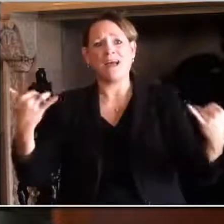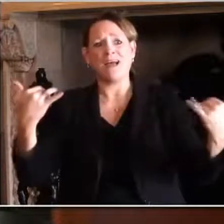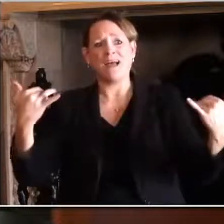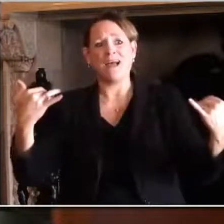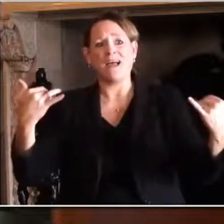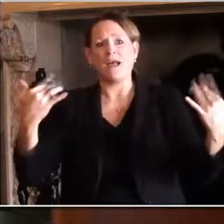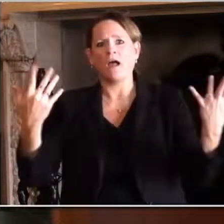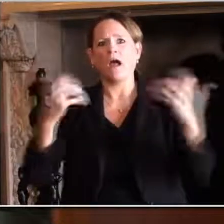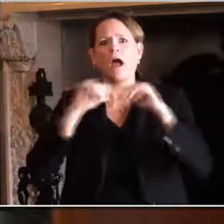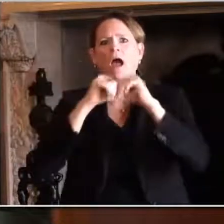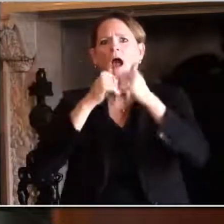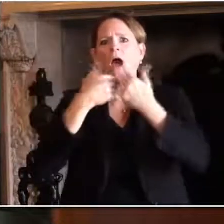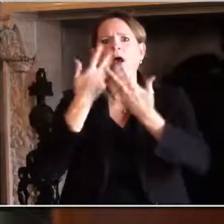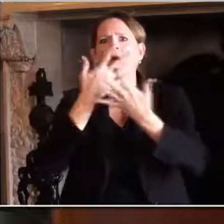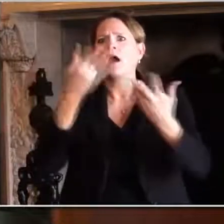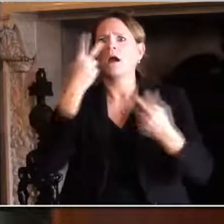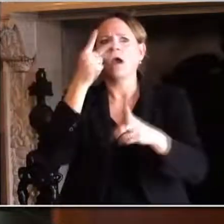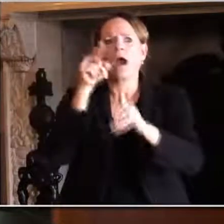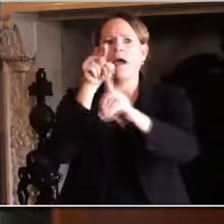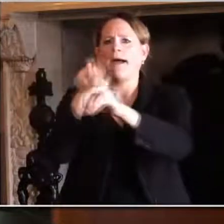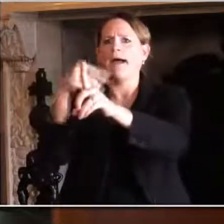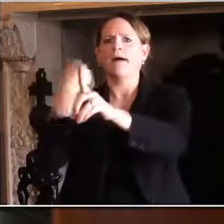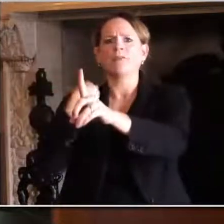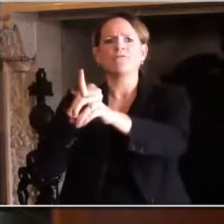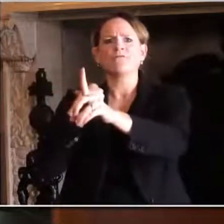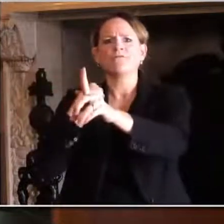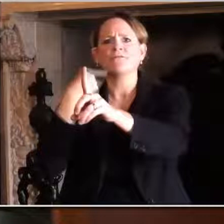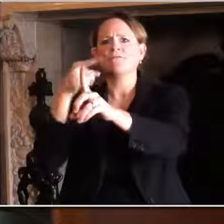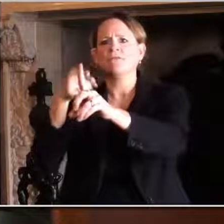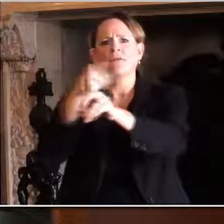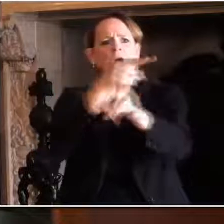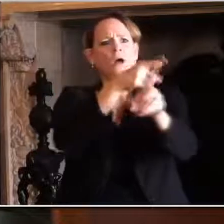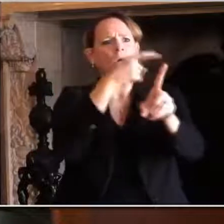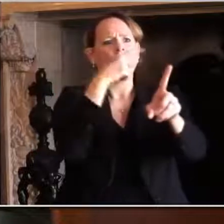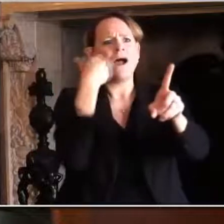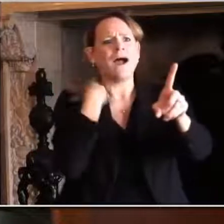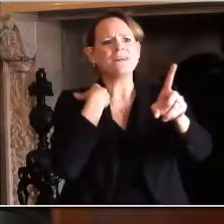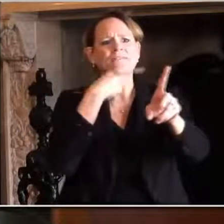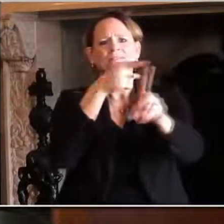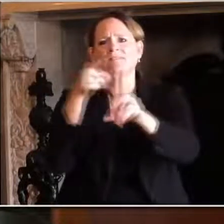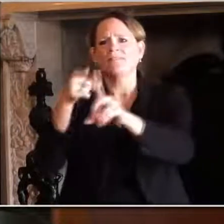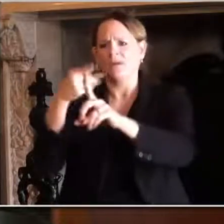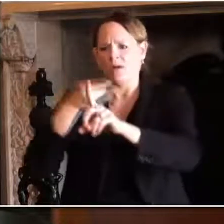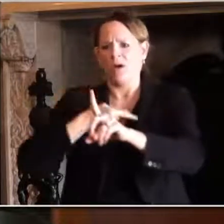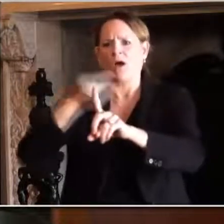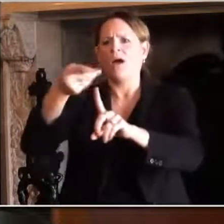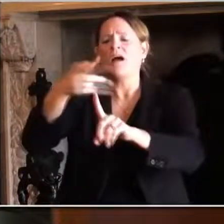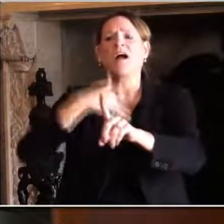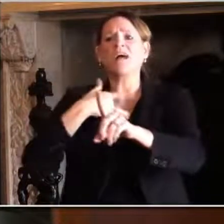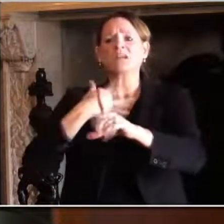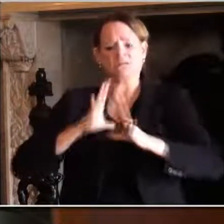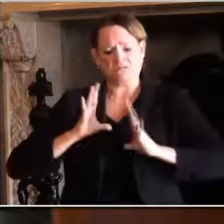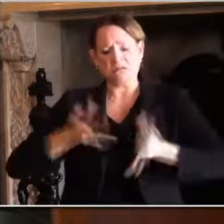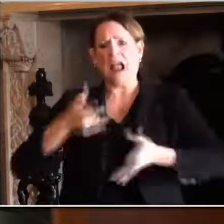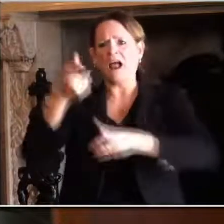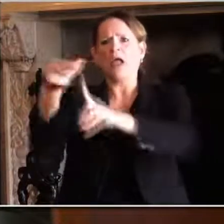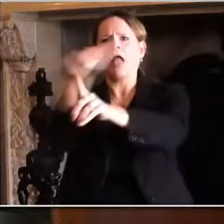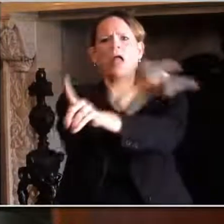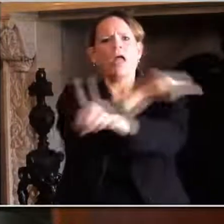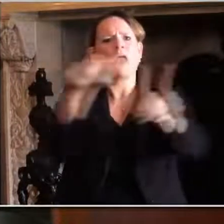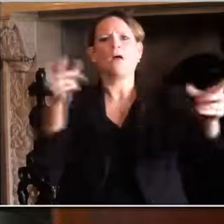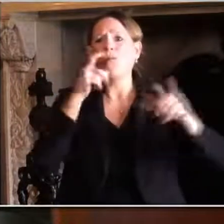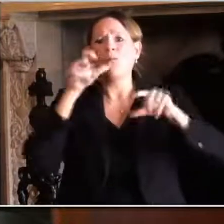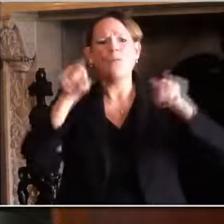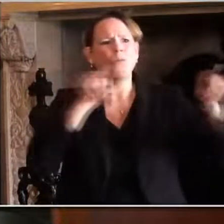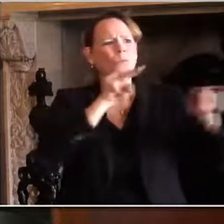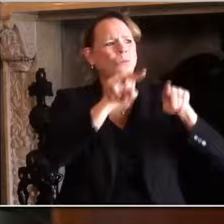infection, of who gave it to who in the first place, and that makes it really hard to stop the spread for our local public health